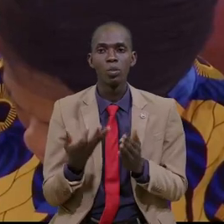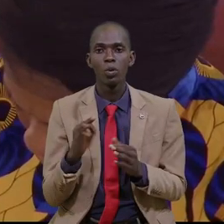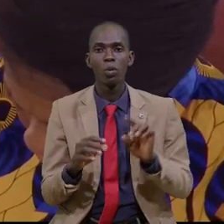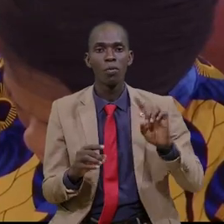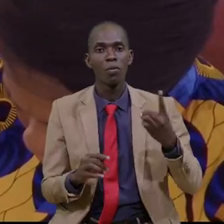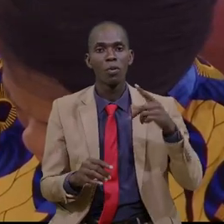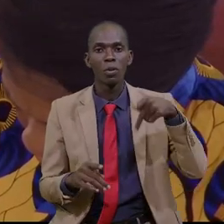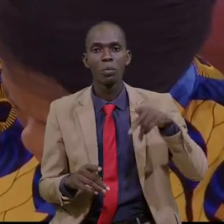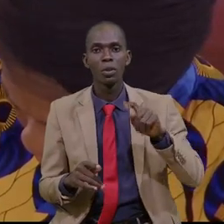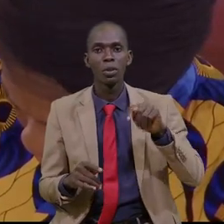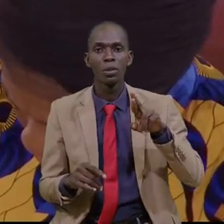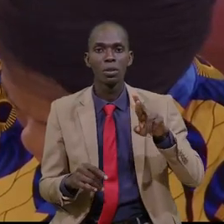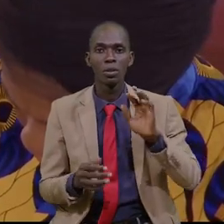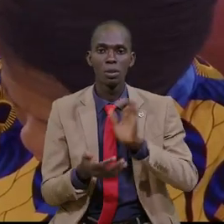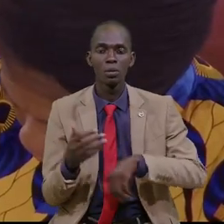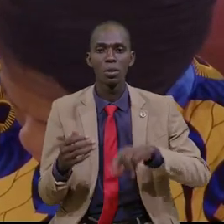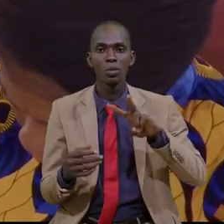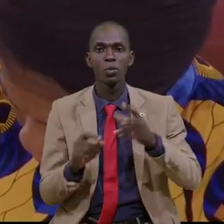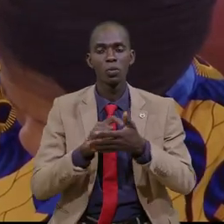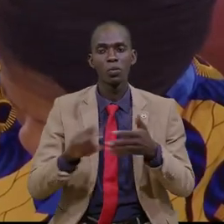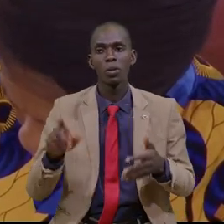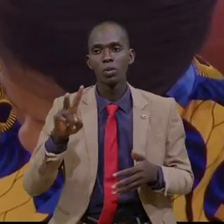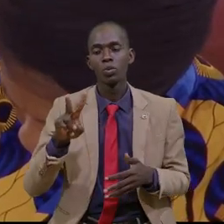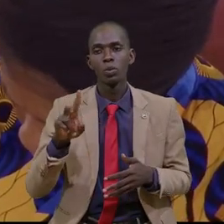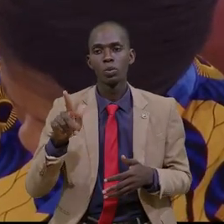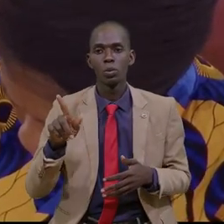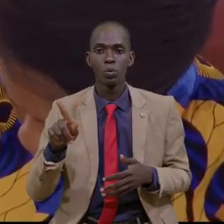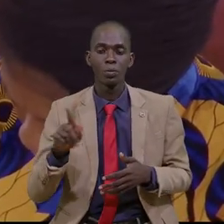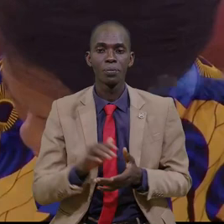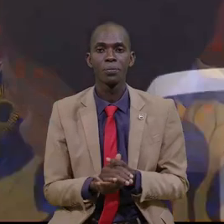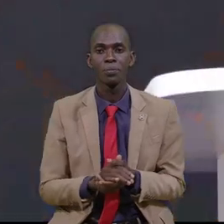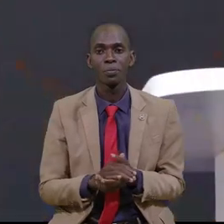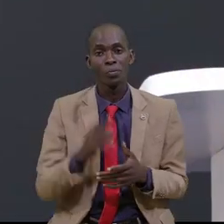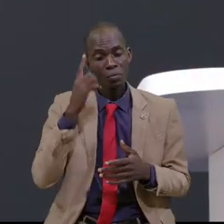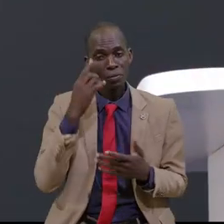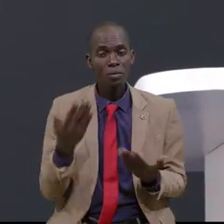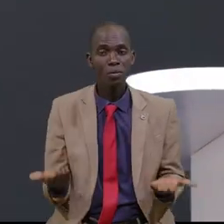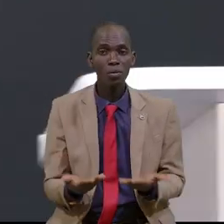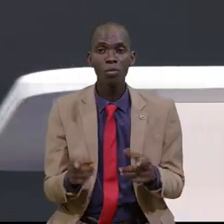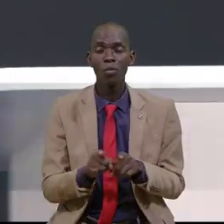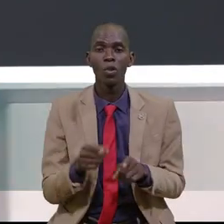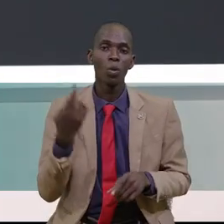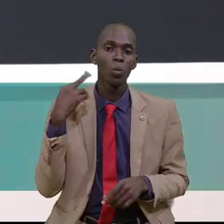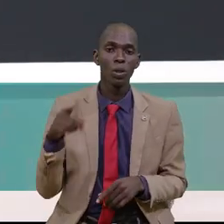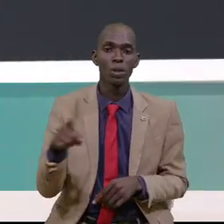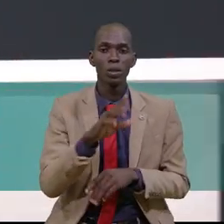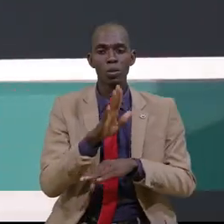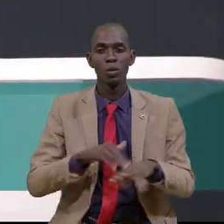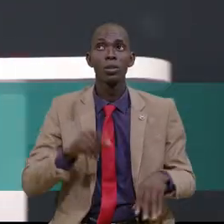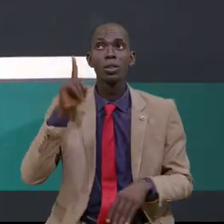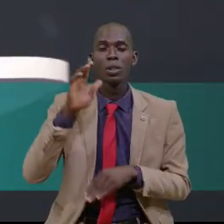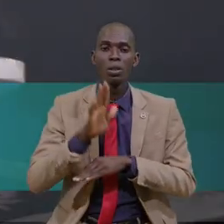2, and it says in verse 21, for even hereunto were ye called. He called